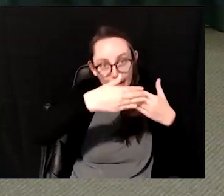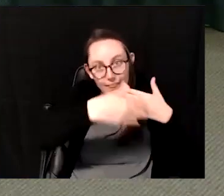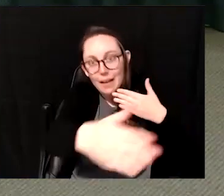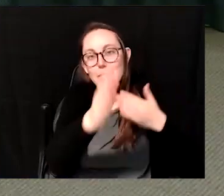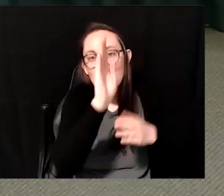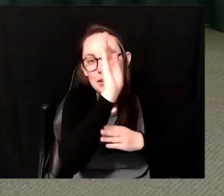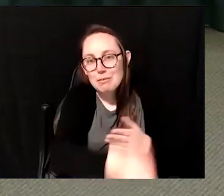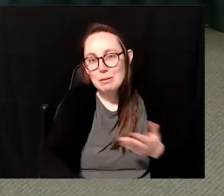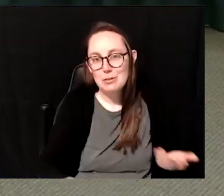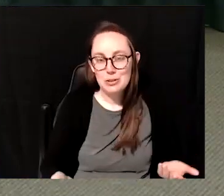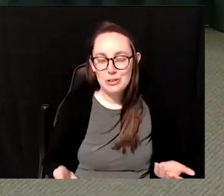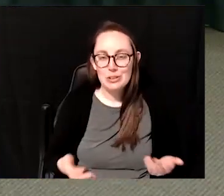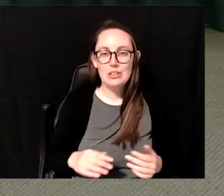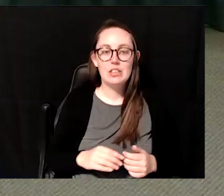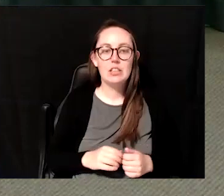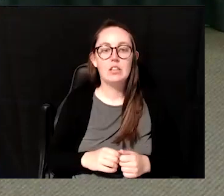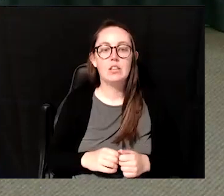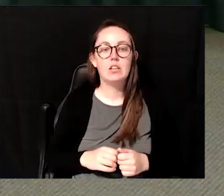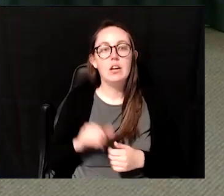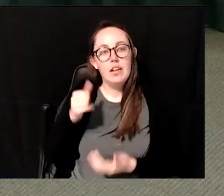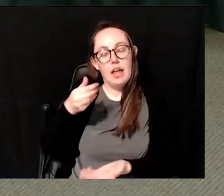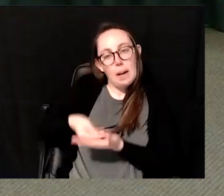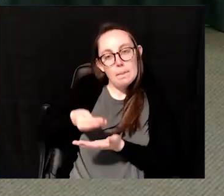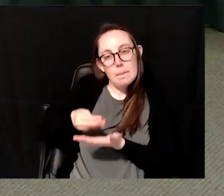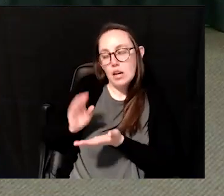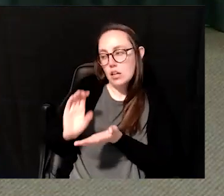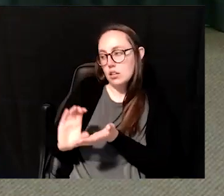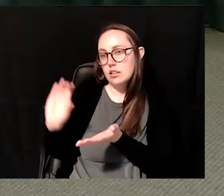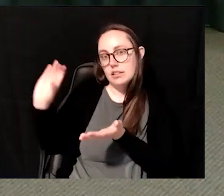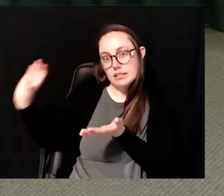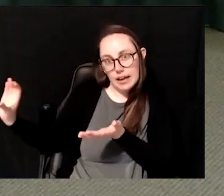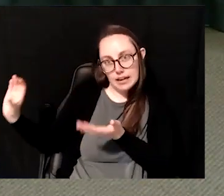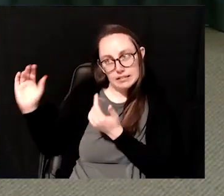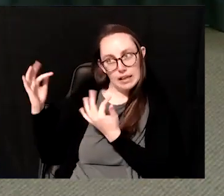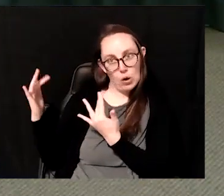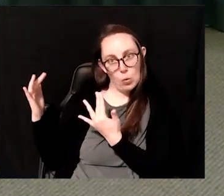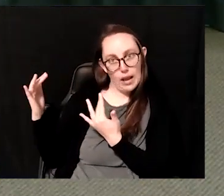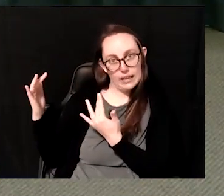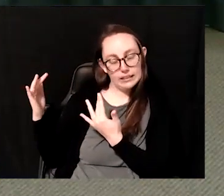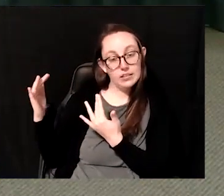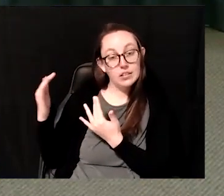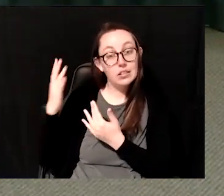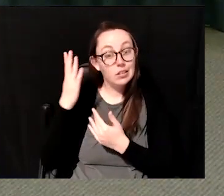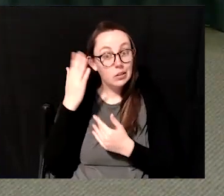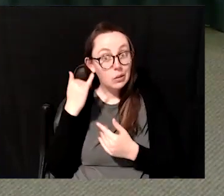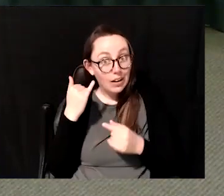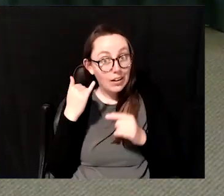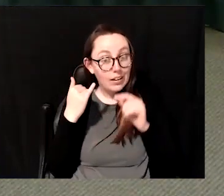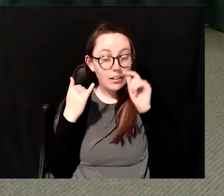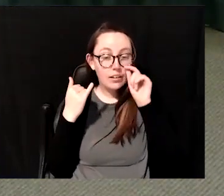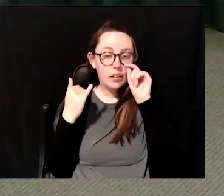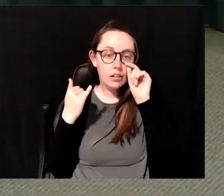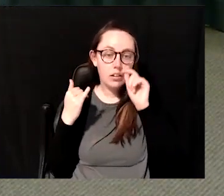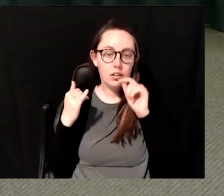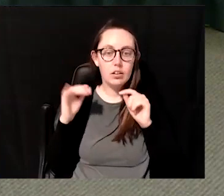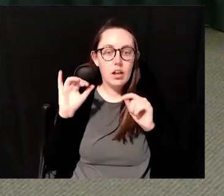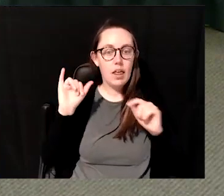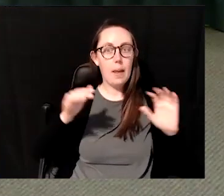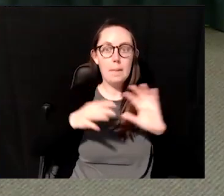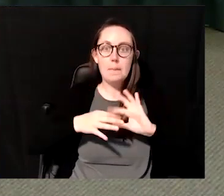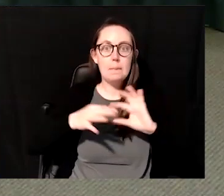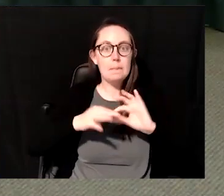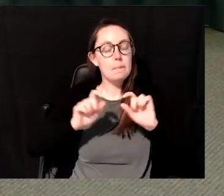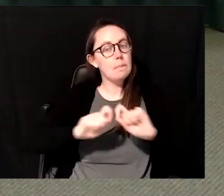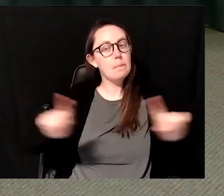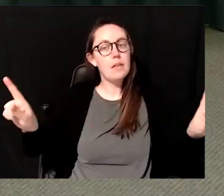um the set aside a little bothering because it does in a way message that you've already